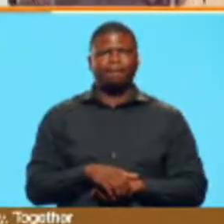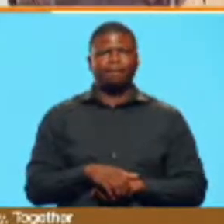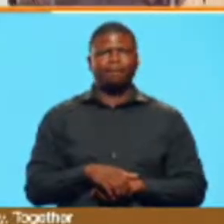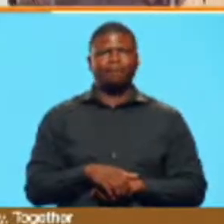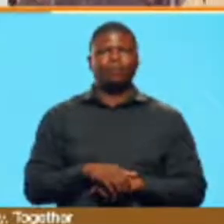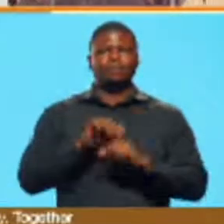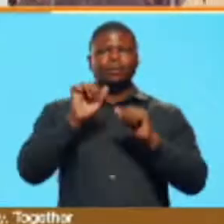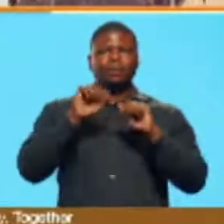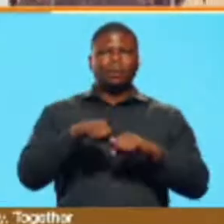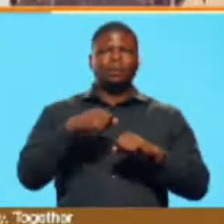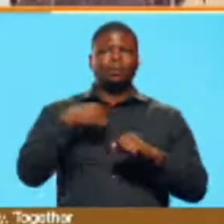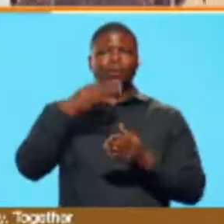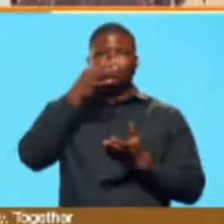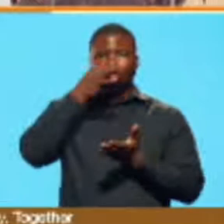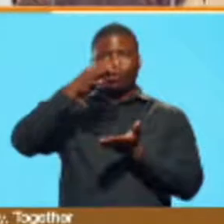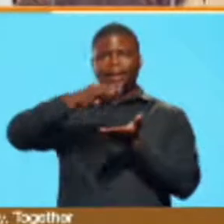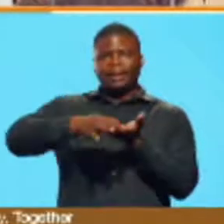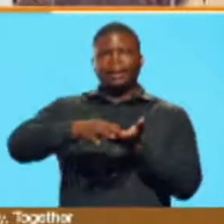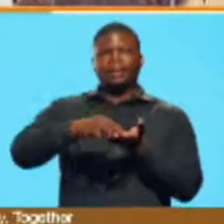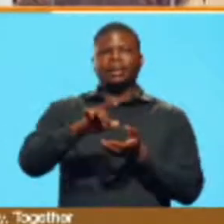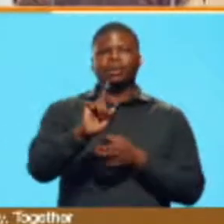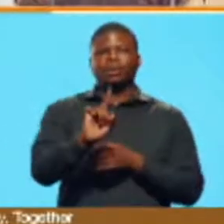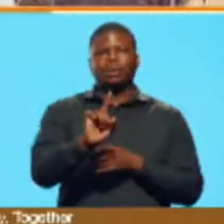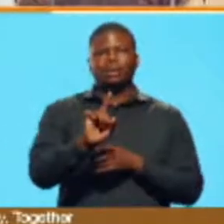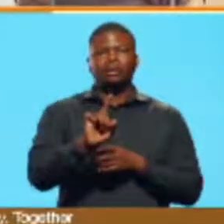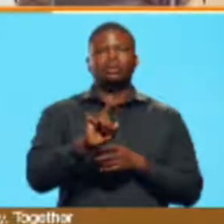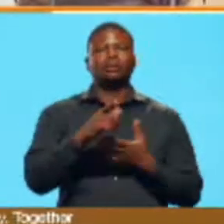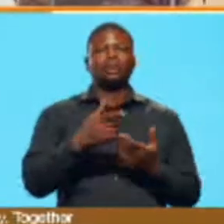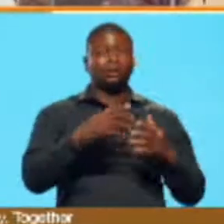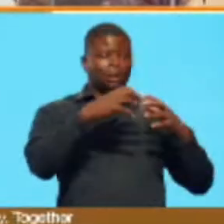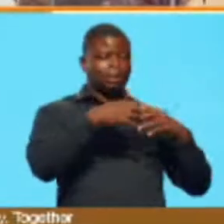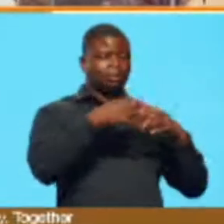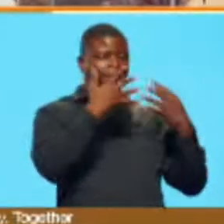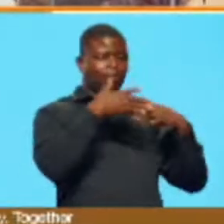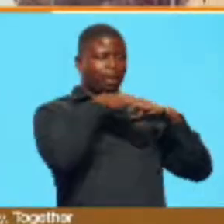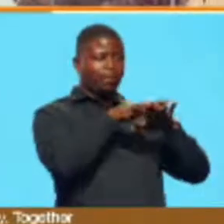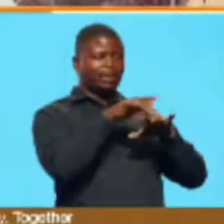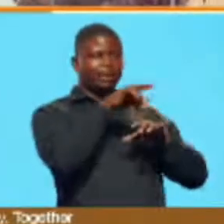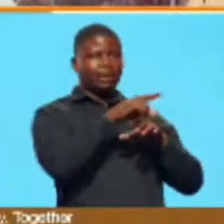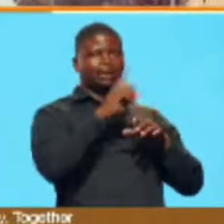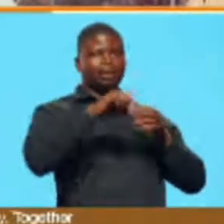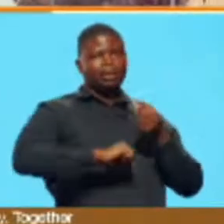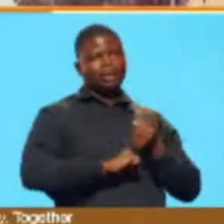The recommendations is to support the implementation of